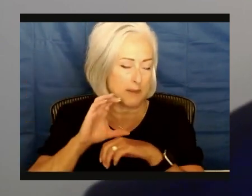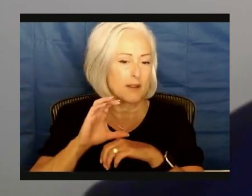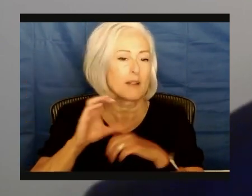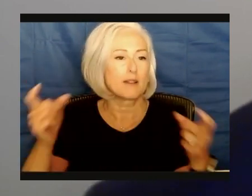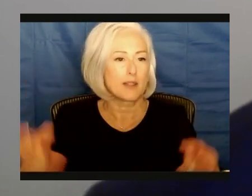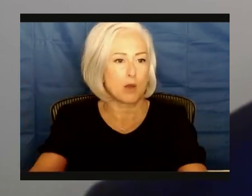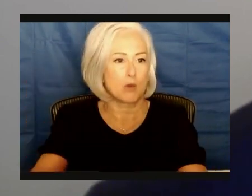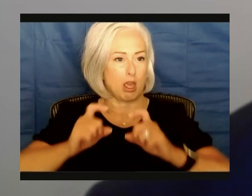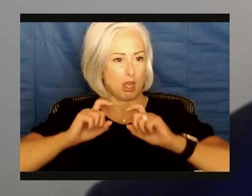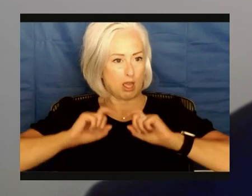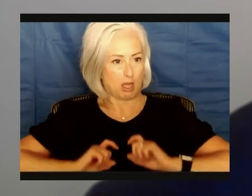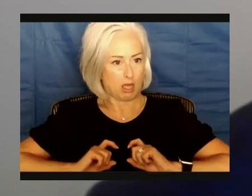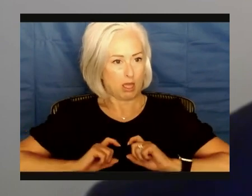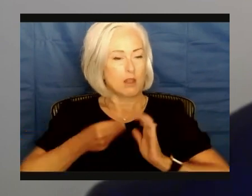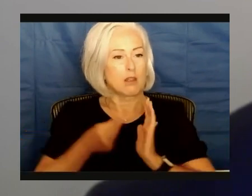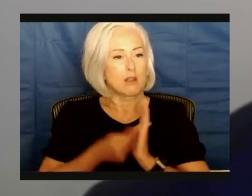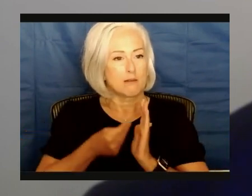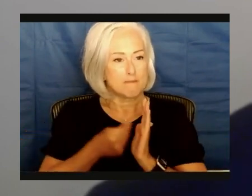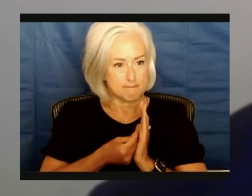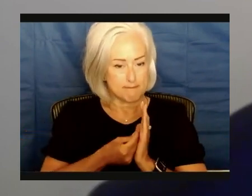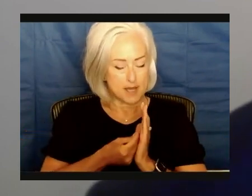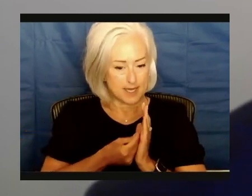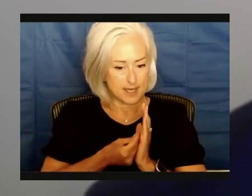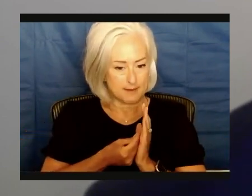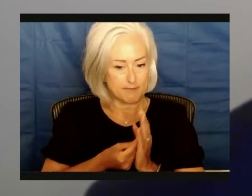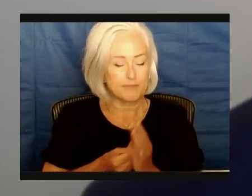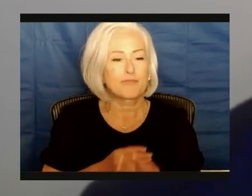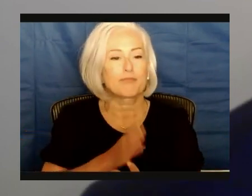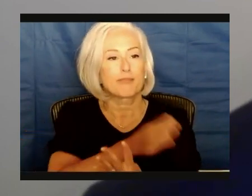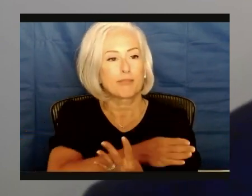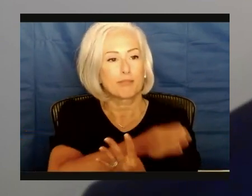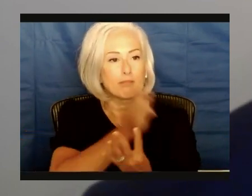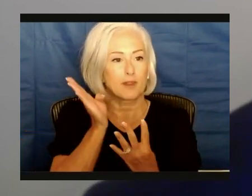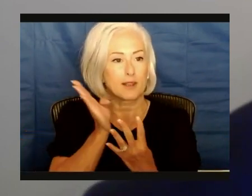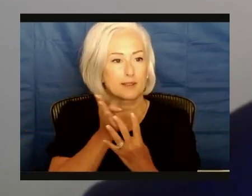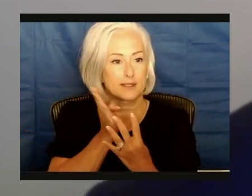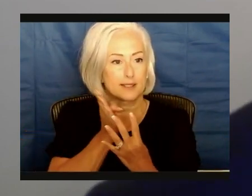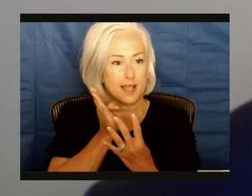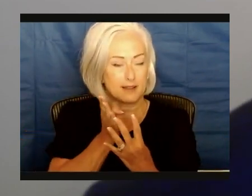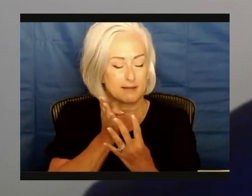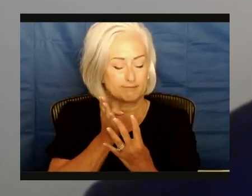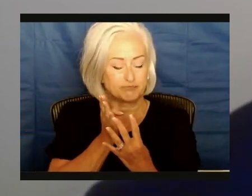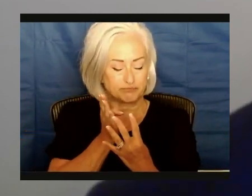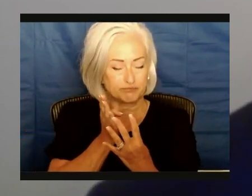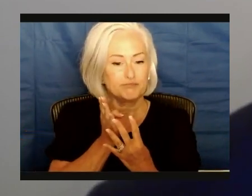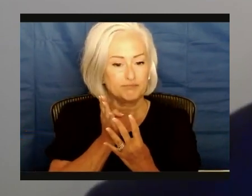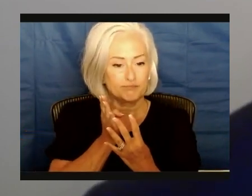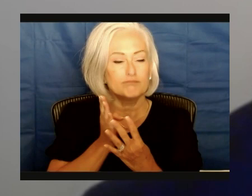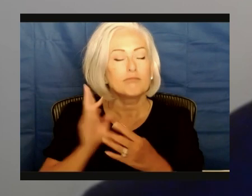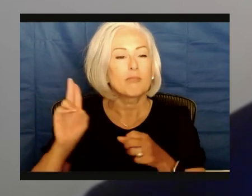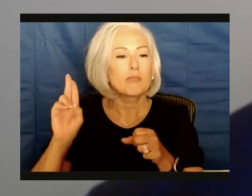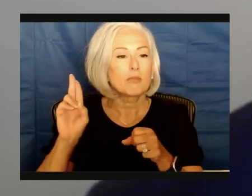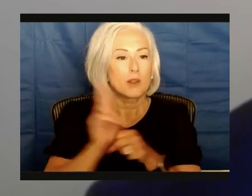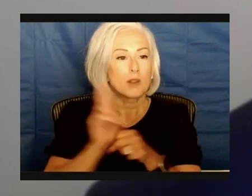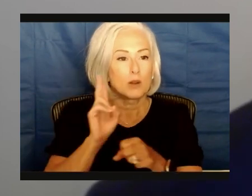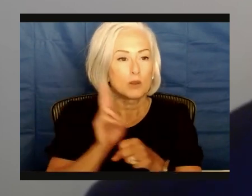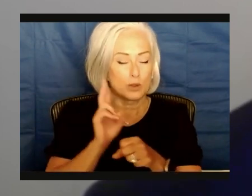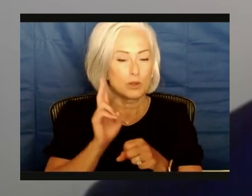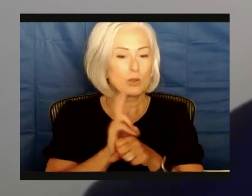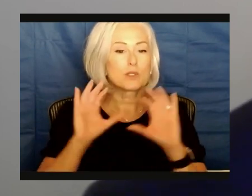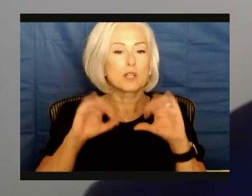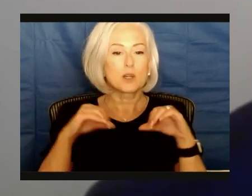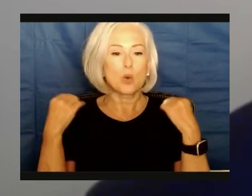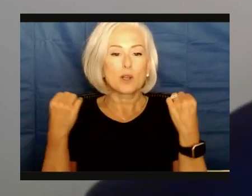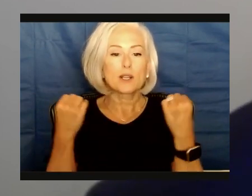finance the African Trauma Initiative. The second is using organizations or businesses. This could